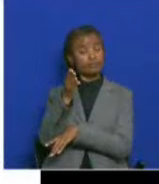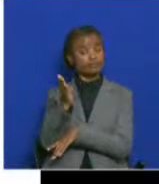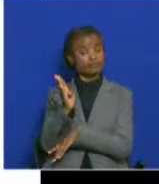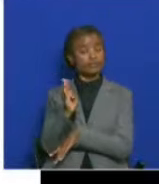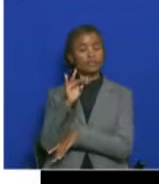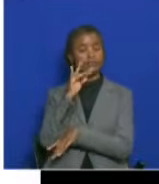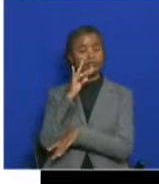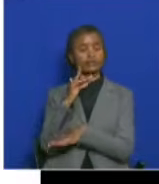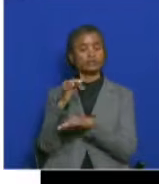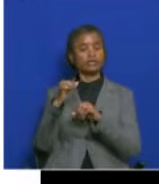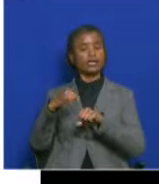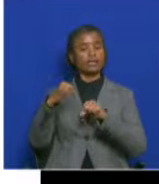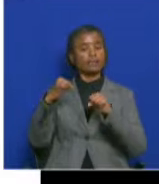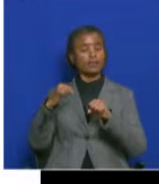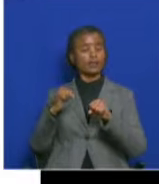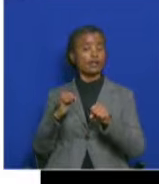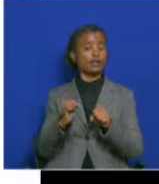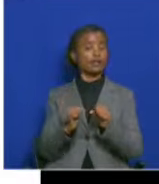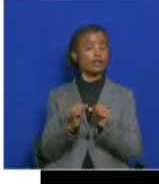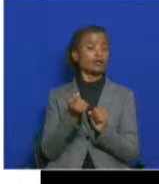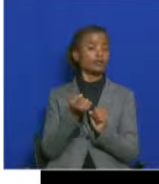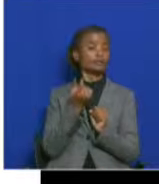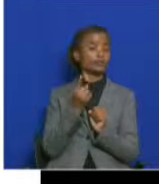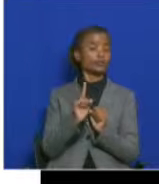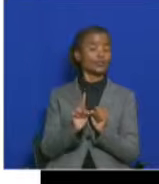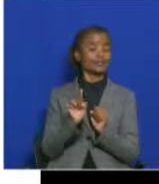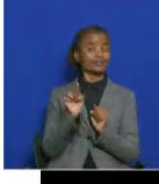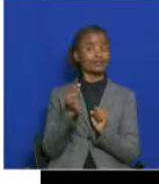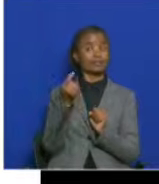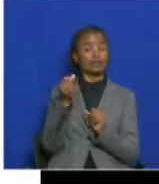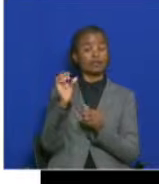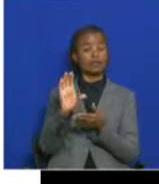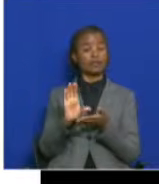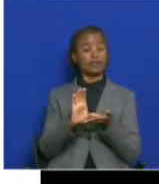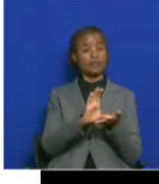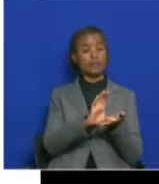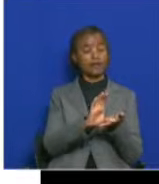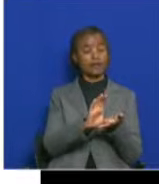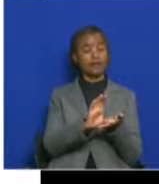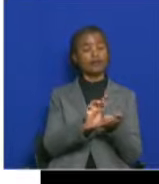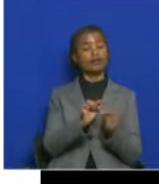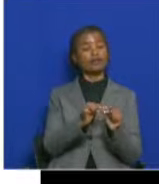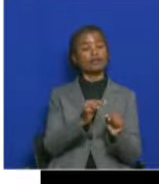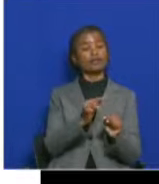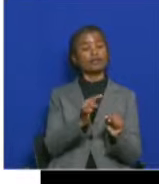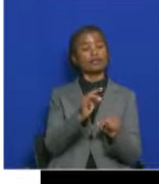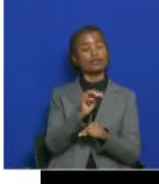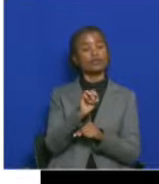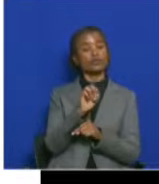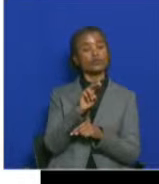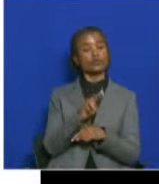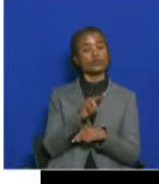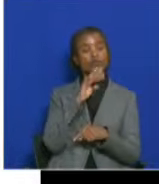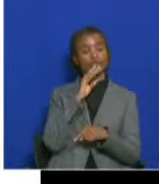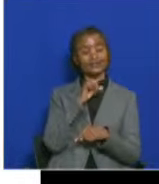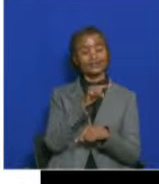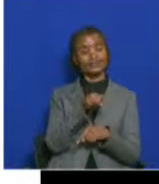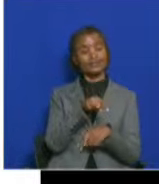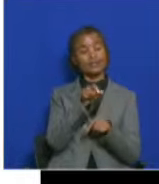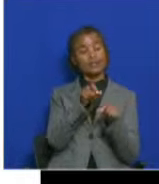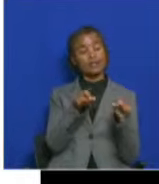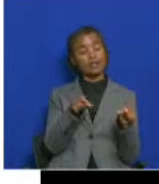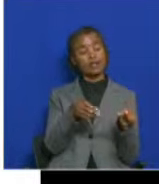fee payable to SMARDA in terms of this MOU shall be shared with such parties who assisted in achieving